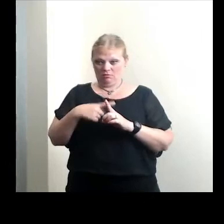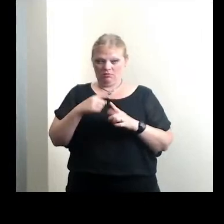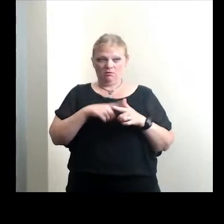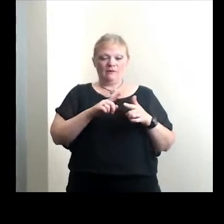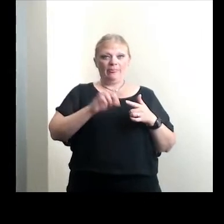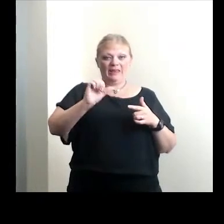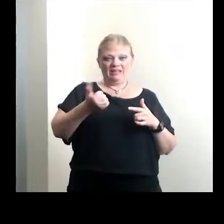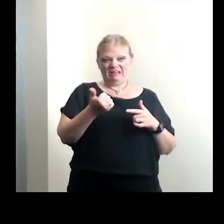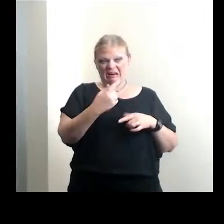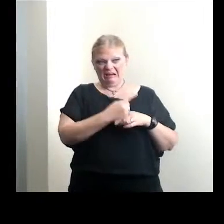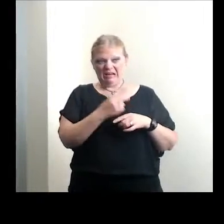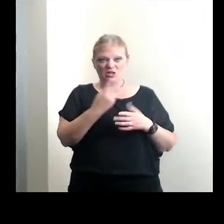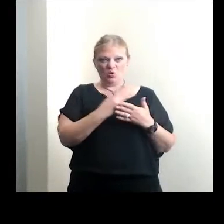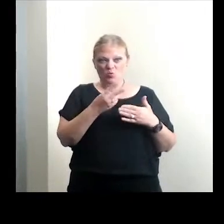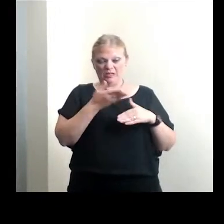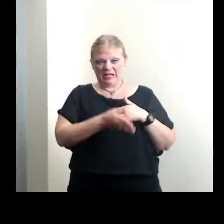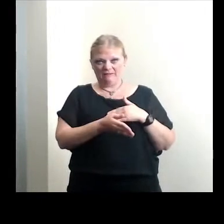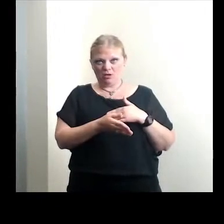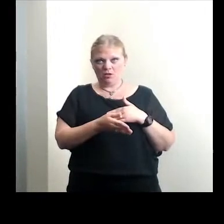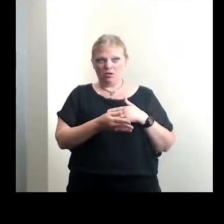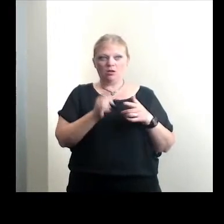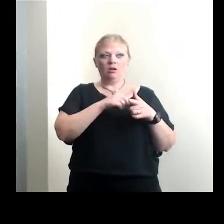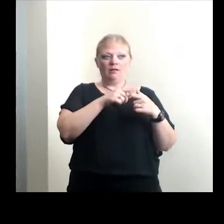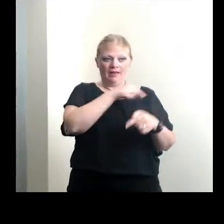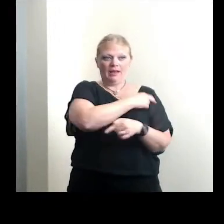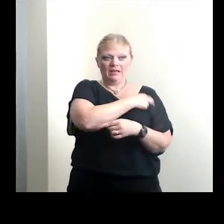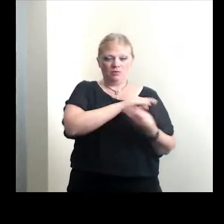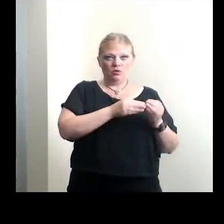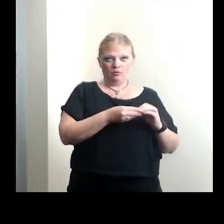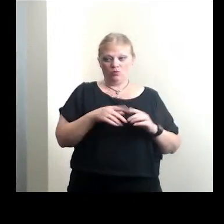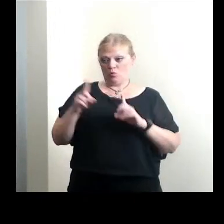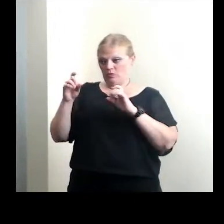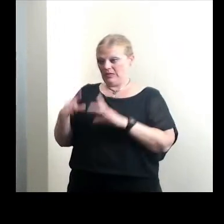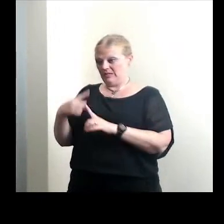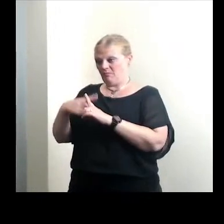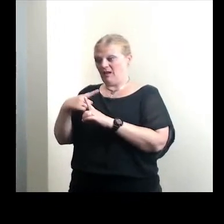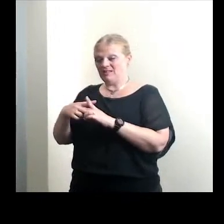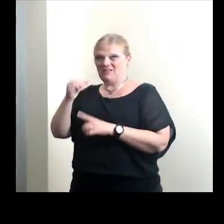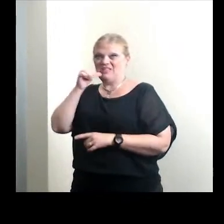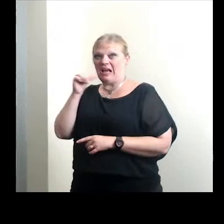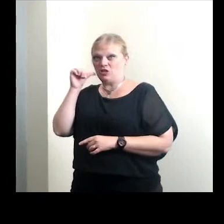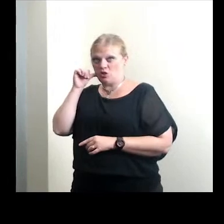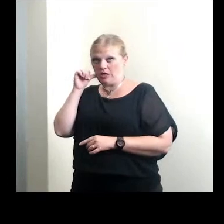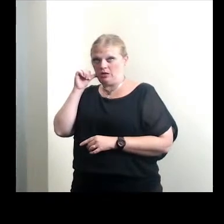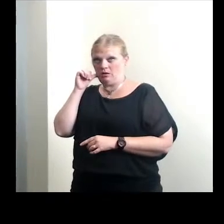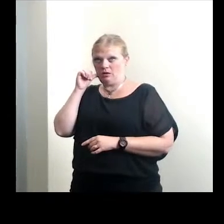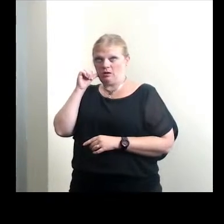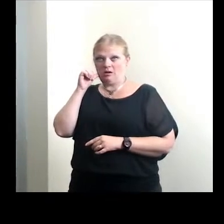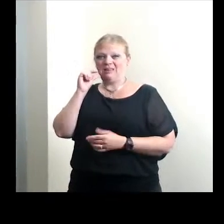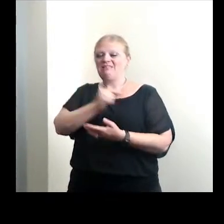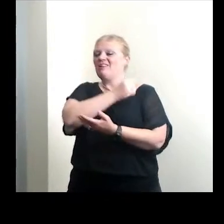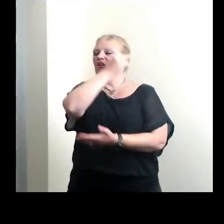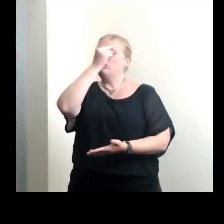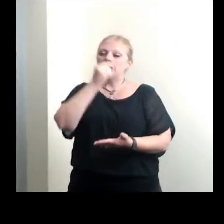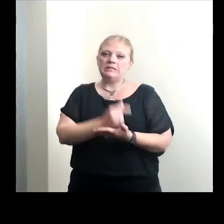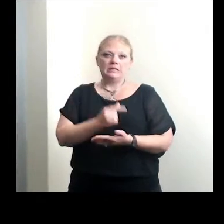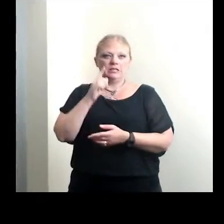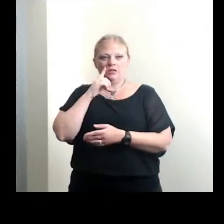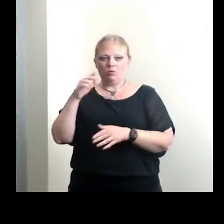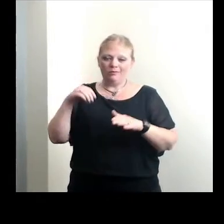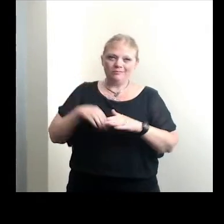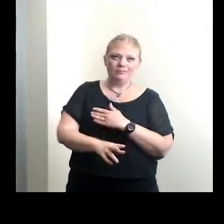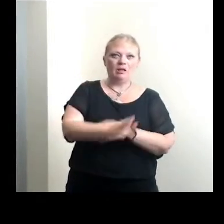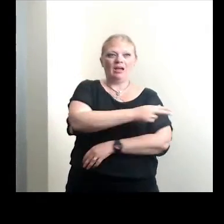get the hospitalizations. There are people who tested positive for COVID-19 yesterday who I guarantee will be in the